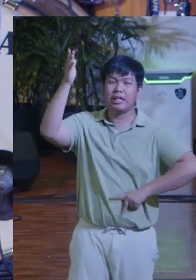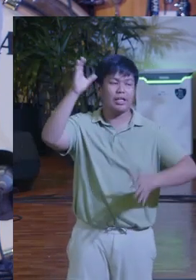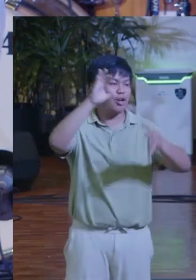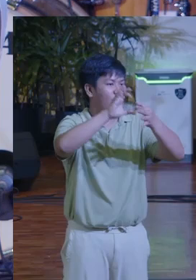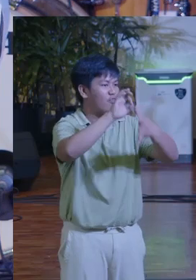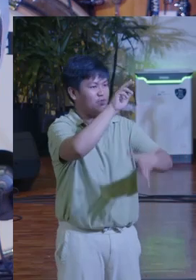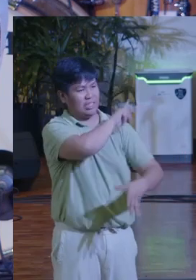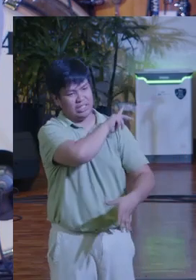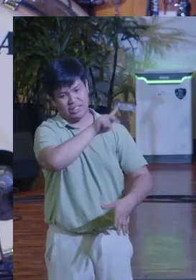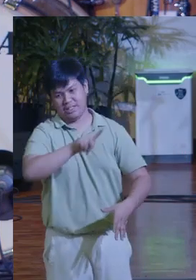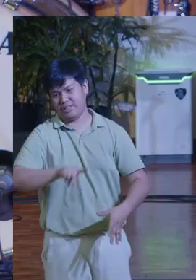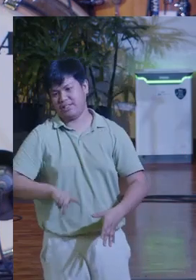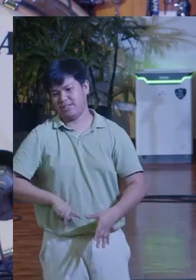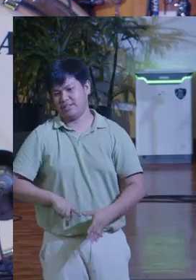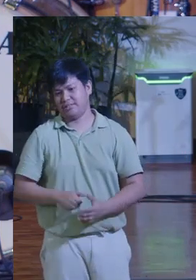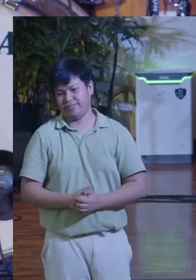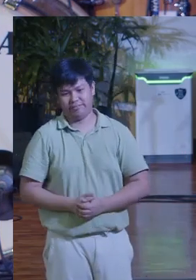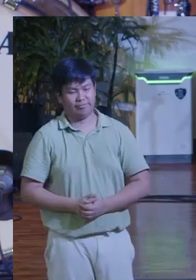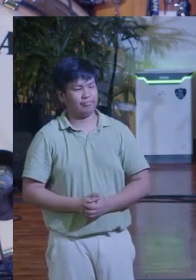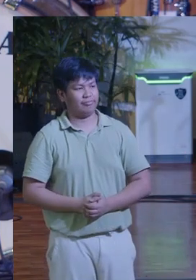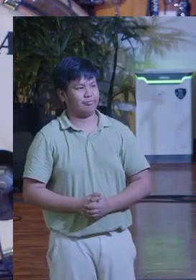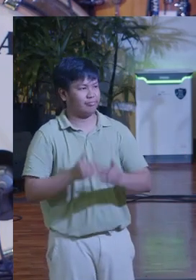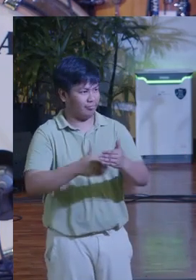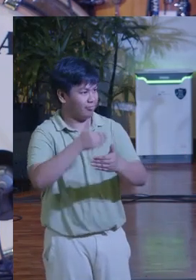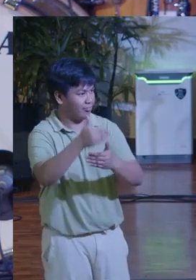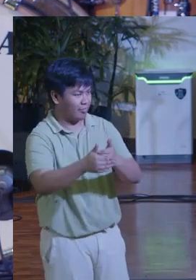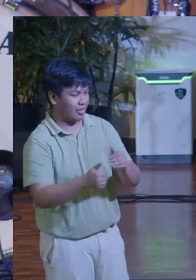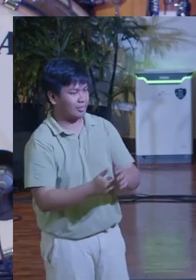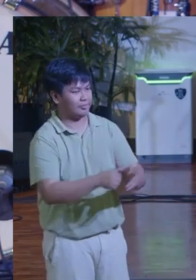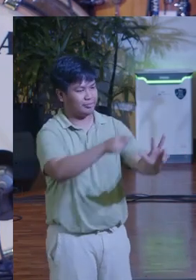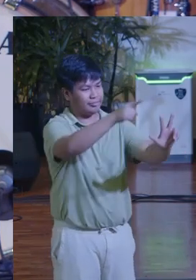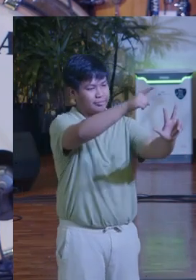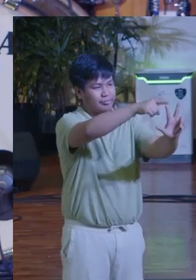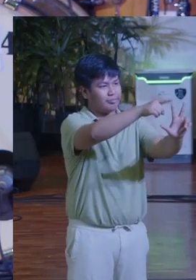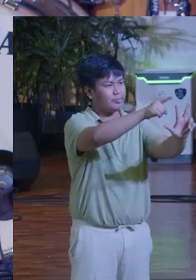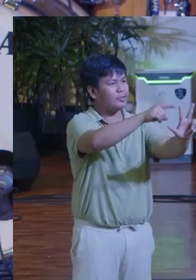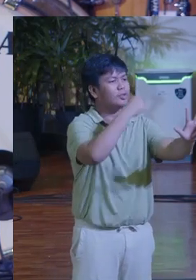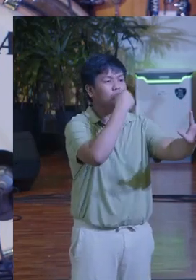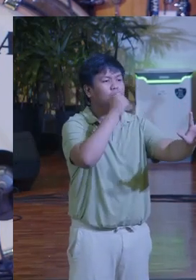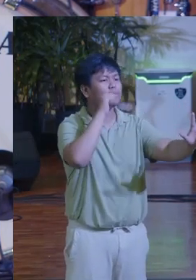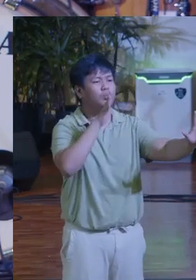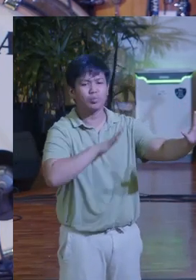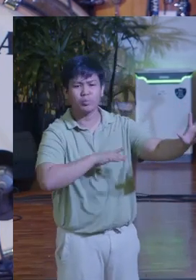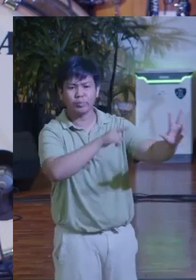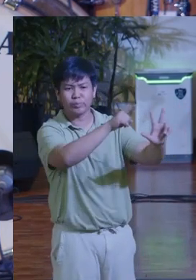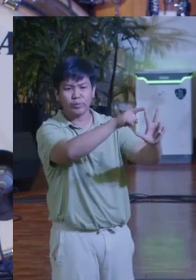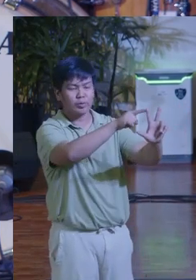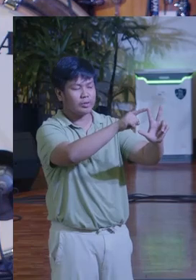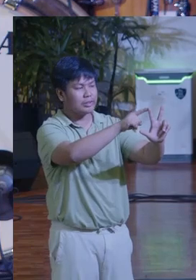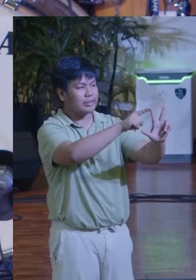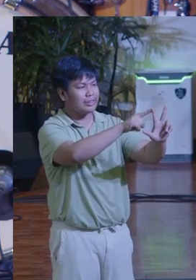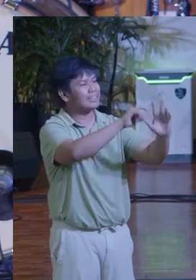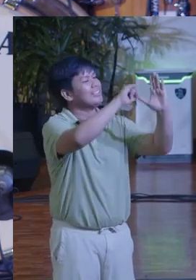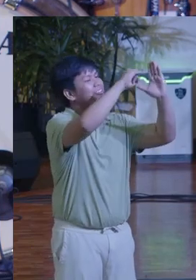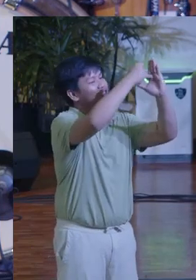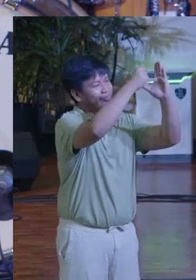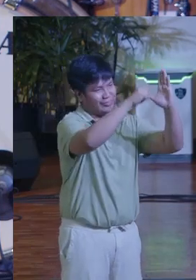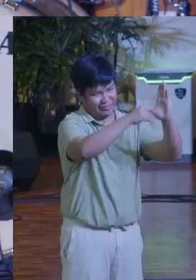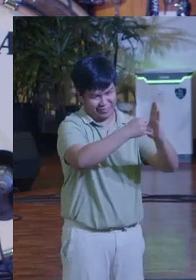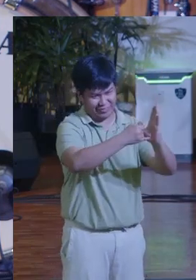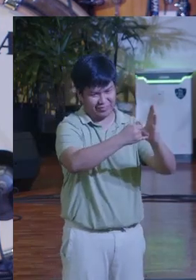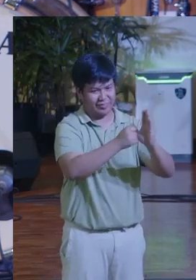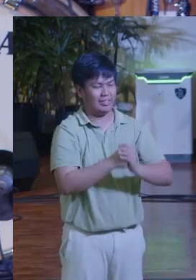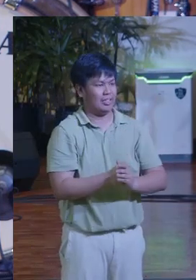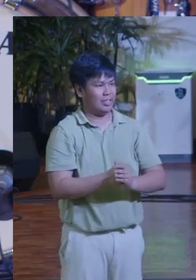mahal at kinatatakutan. Pangalawa, ang ina na may pananalig sa Diyos. So nasa chapter 2 na po